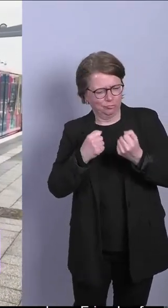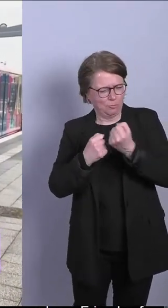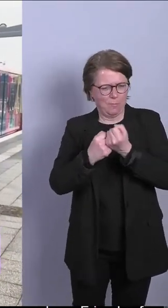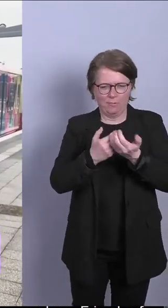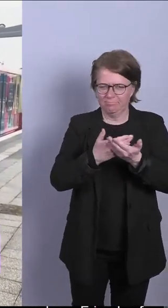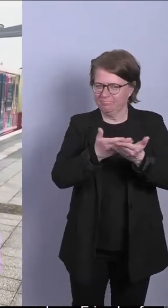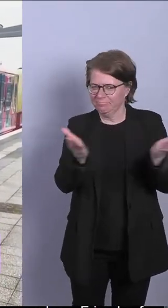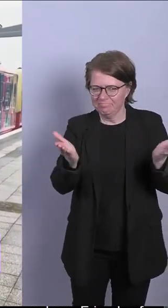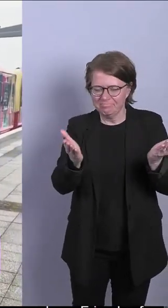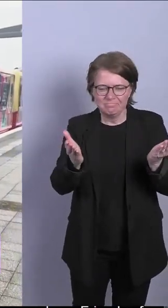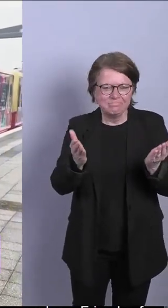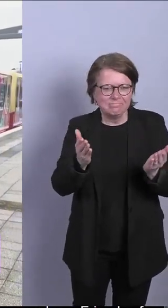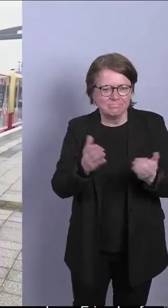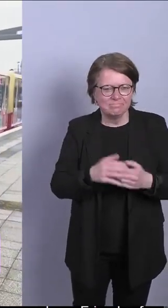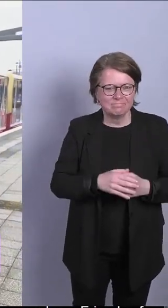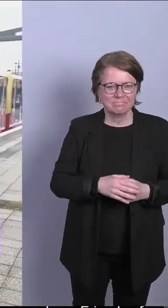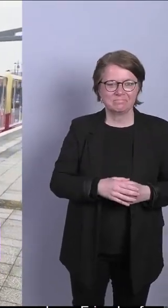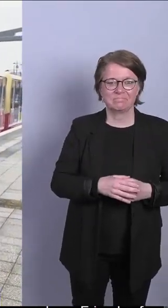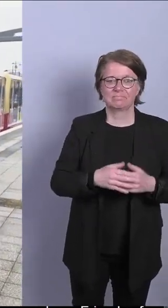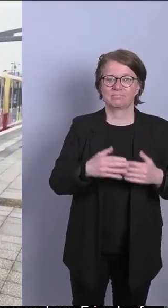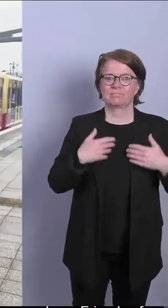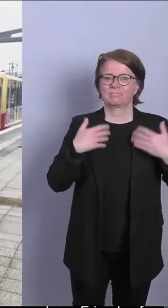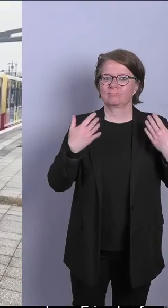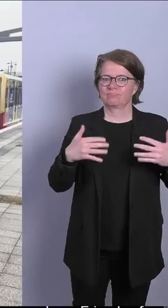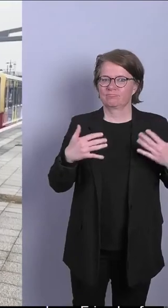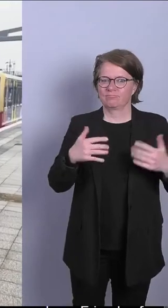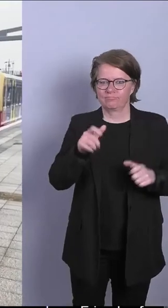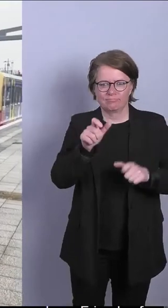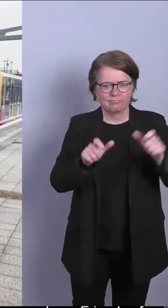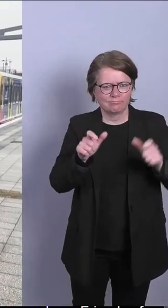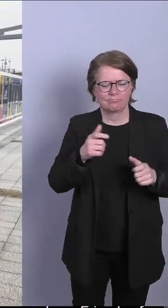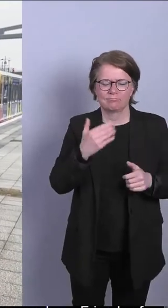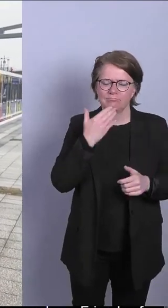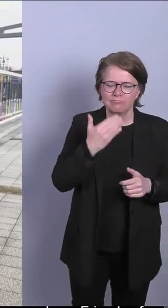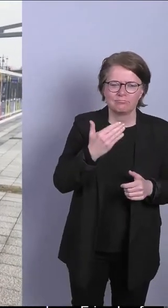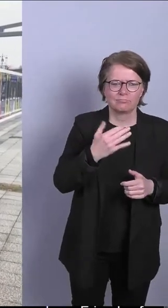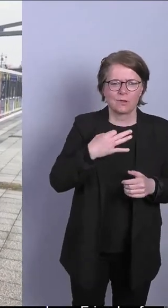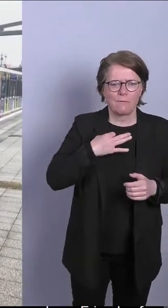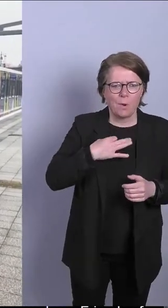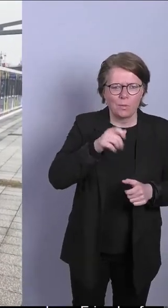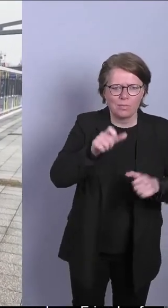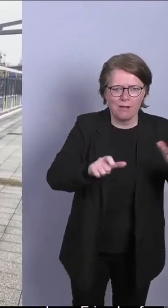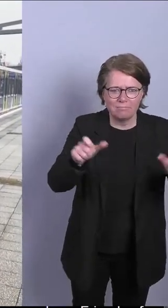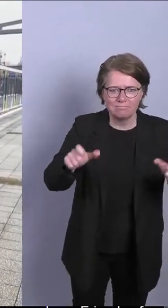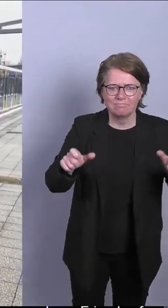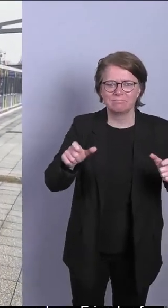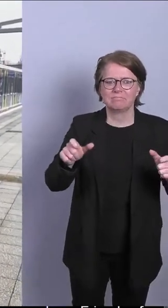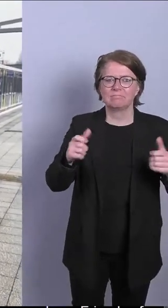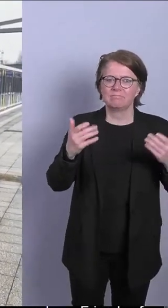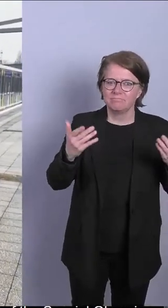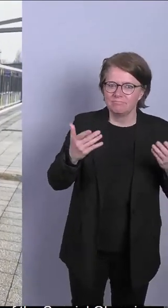22,000 volunteers. First of all, I'd like to thank you for signing up. I hope you have a lot of fun during the Games.